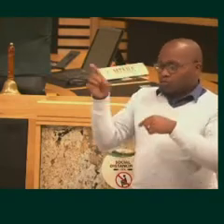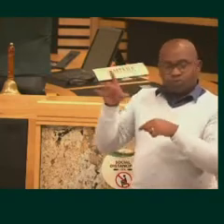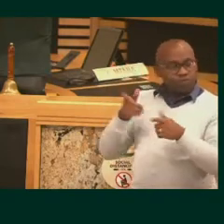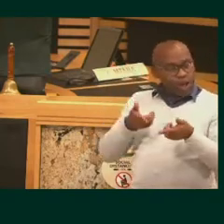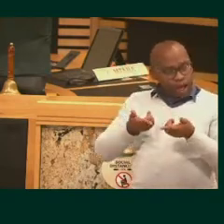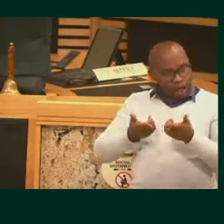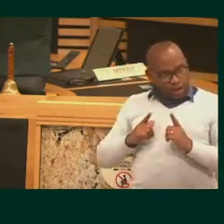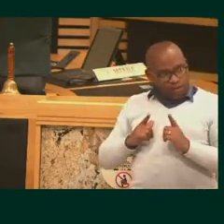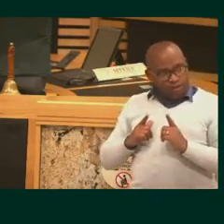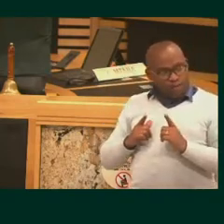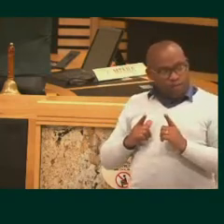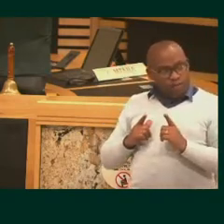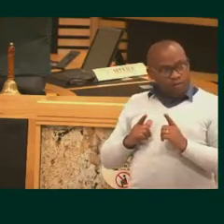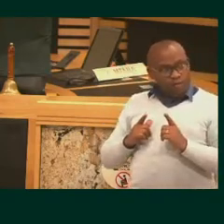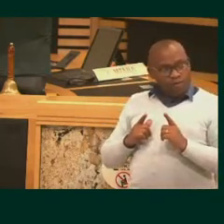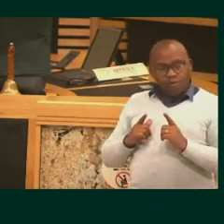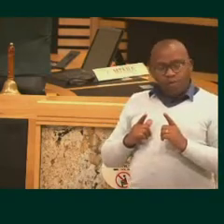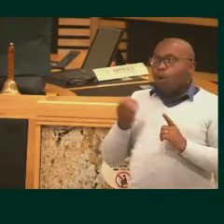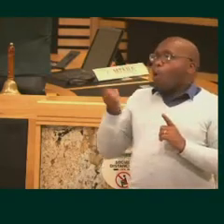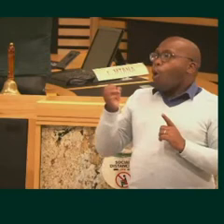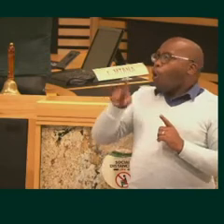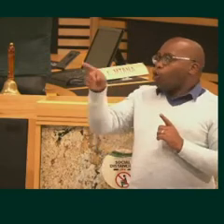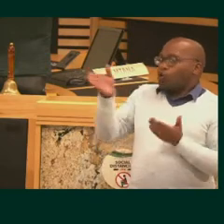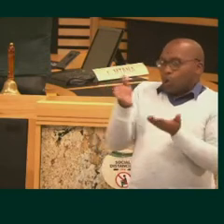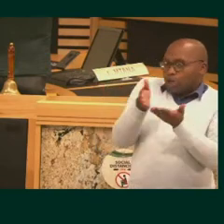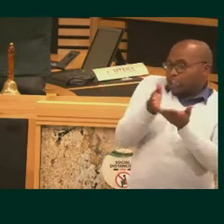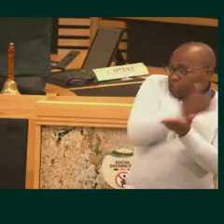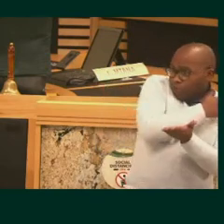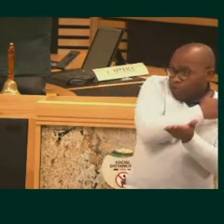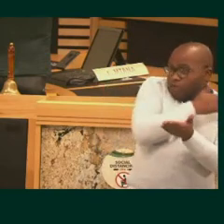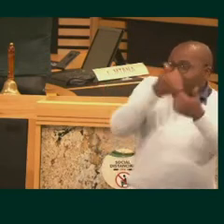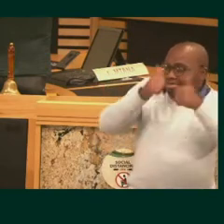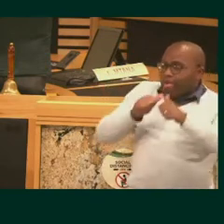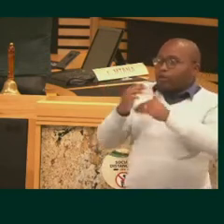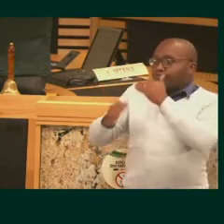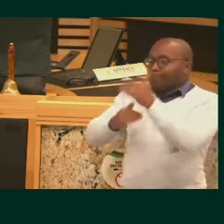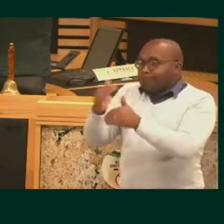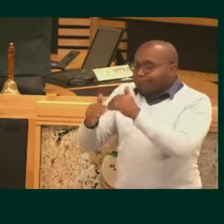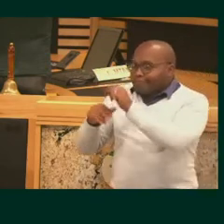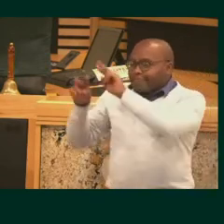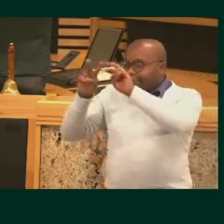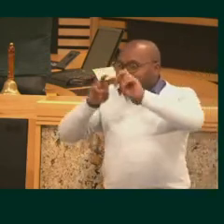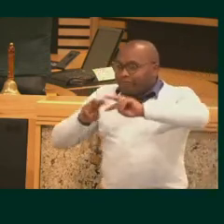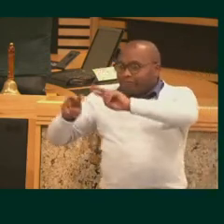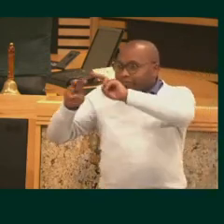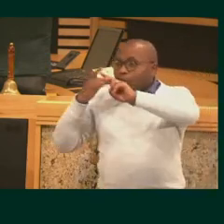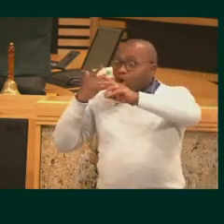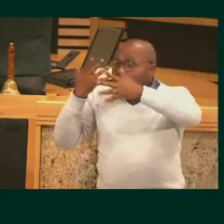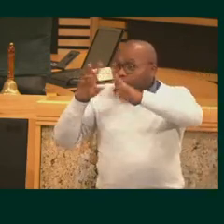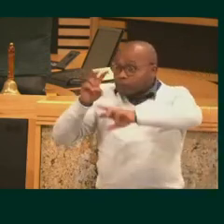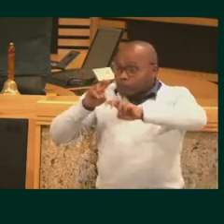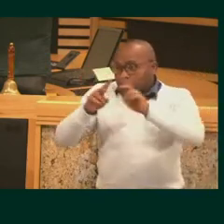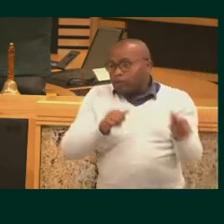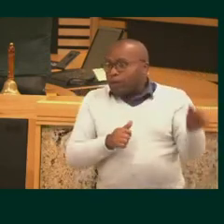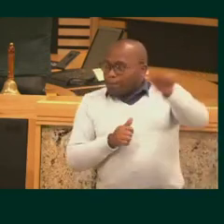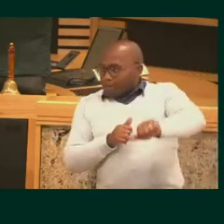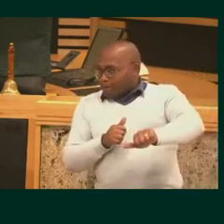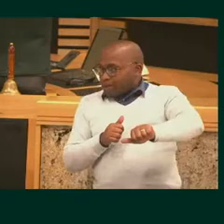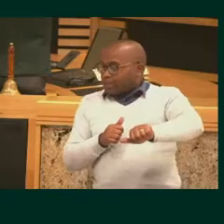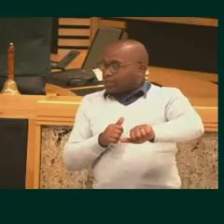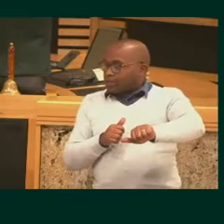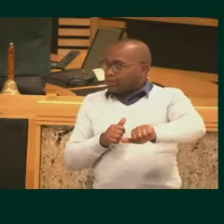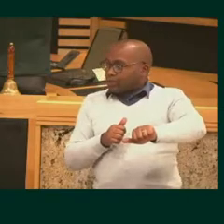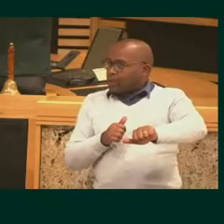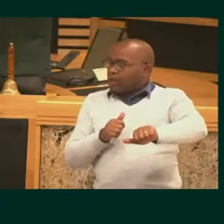are are proceeding or are they removed from having any uh uh influence over procurement